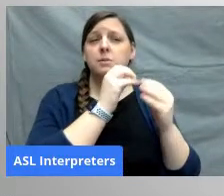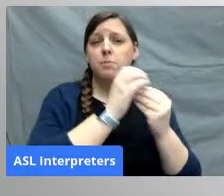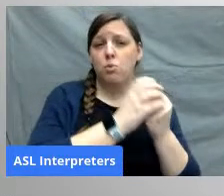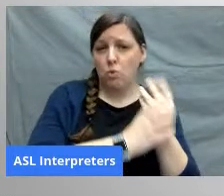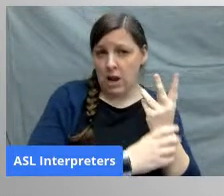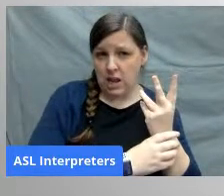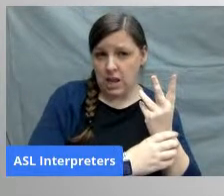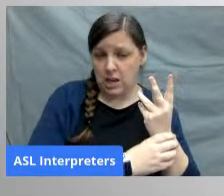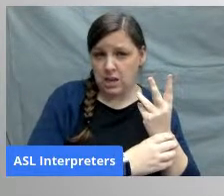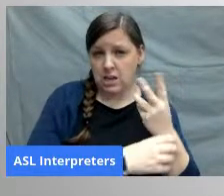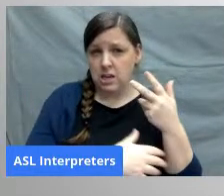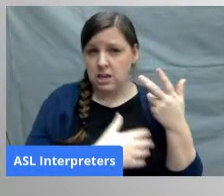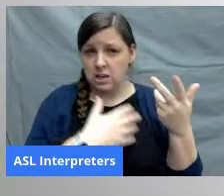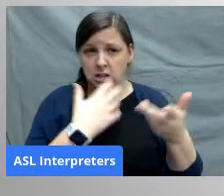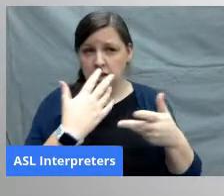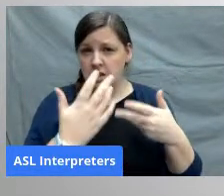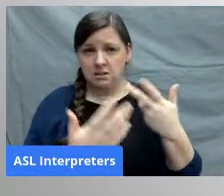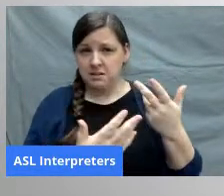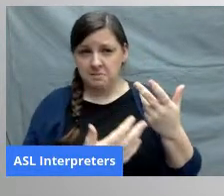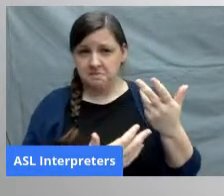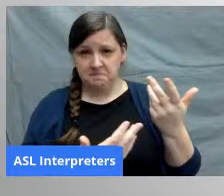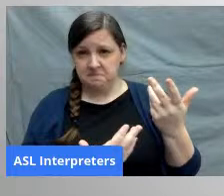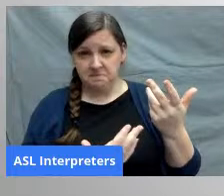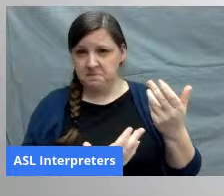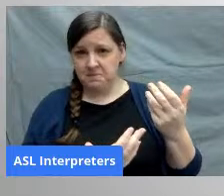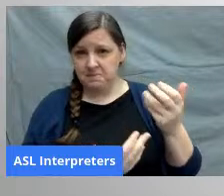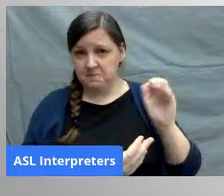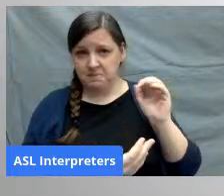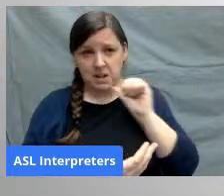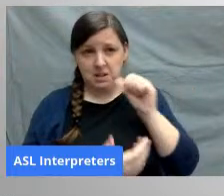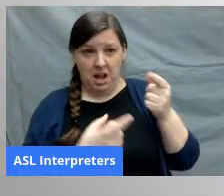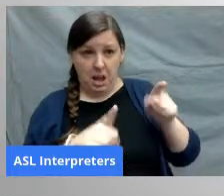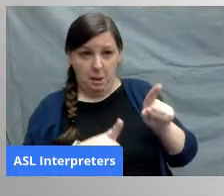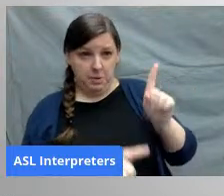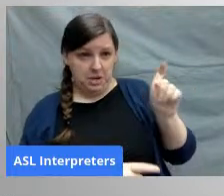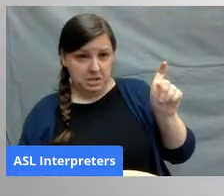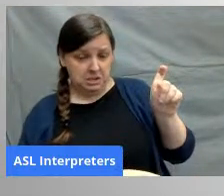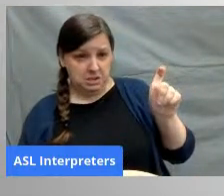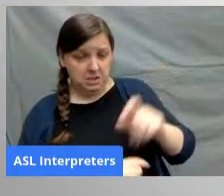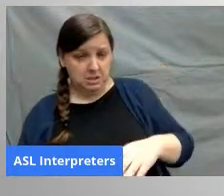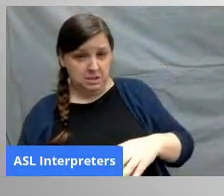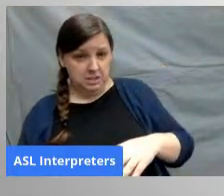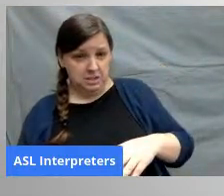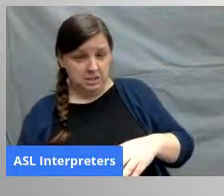just, that's not going to happen. Is that right?